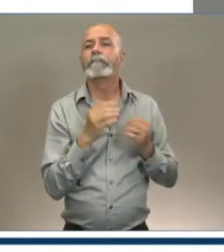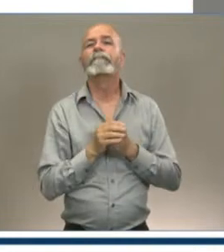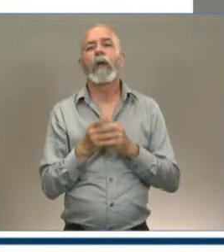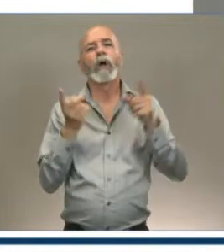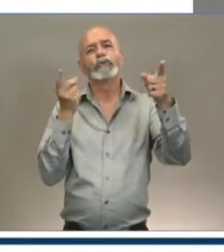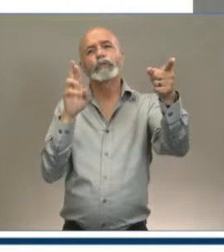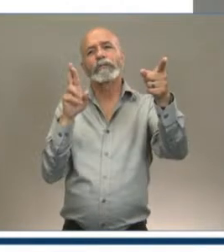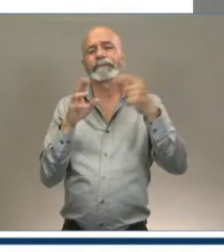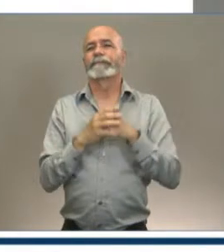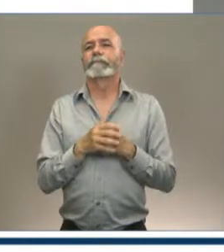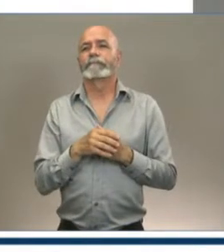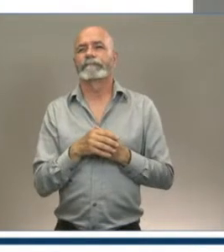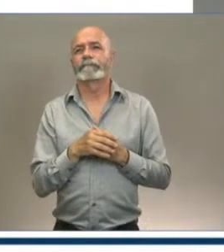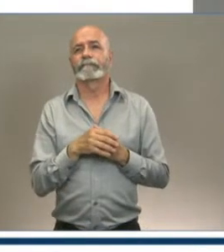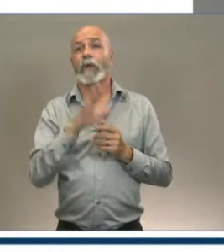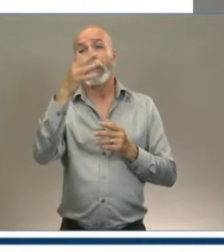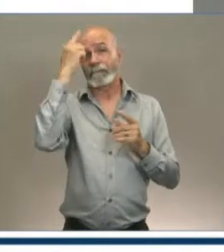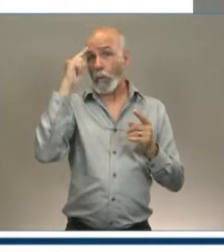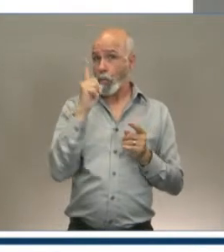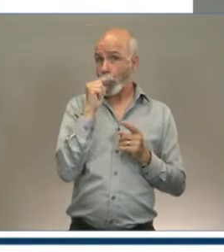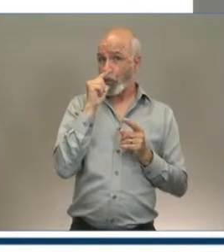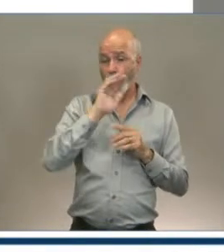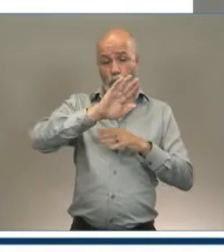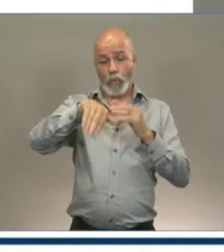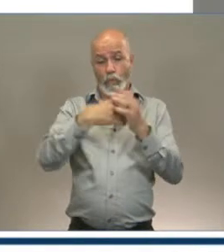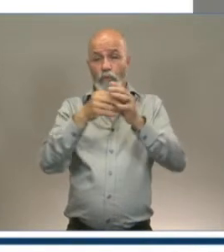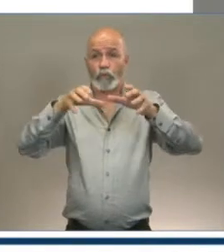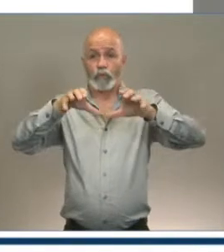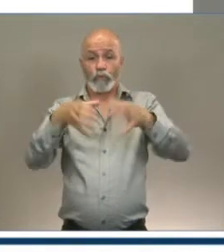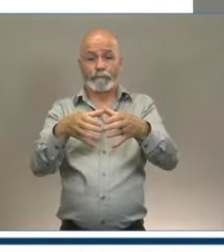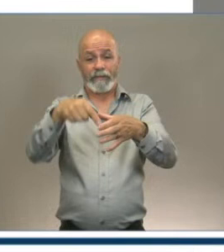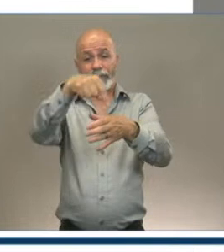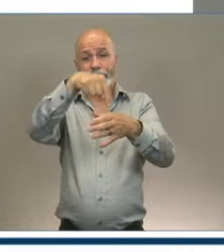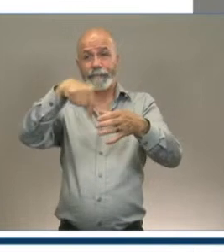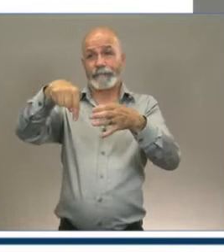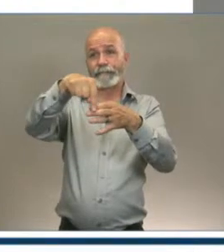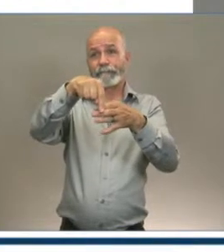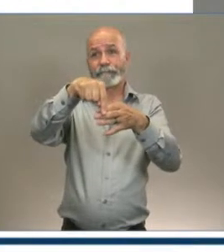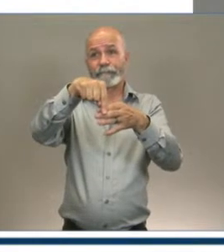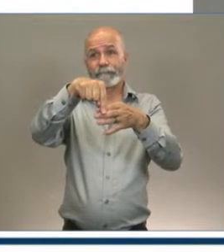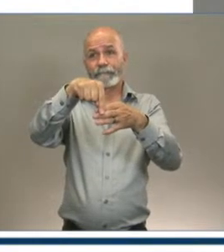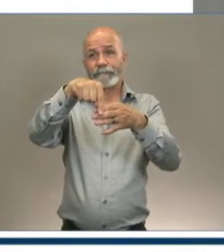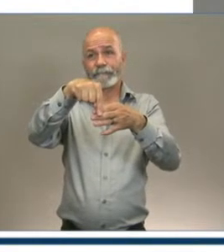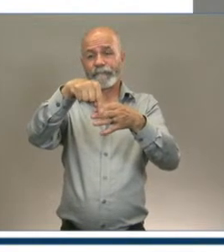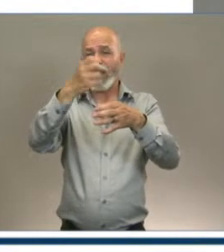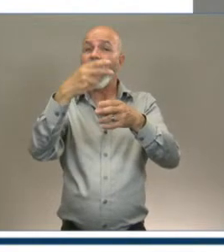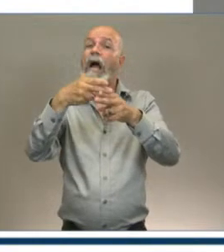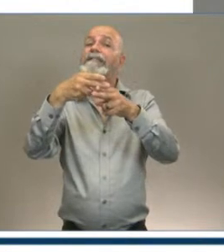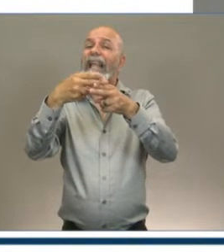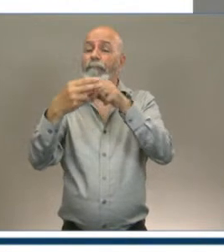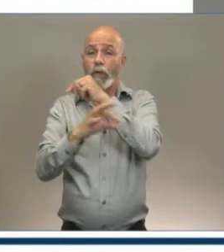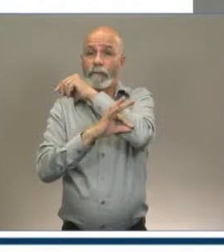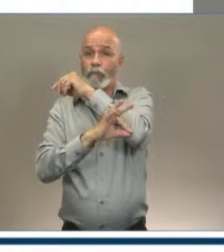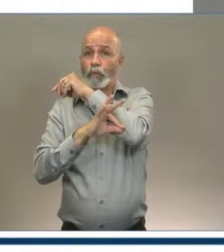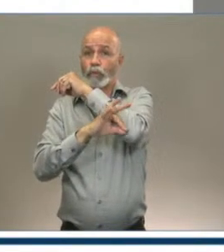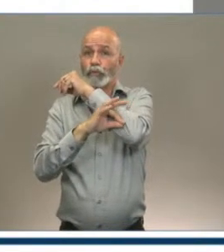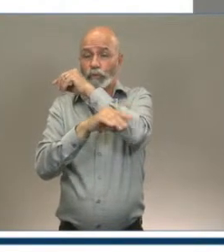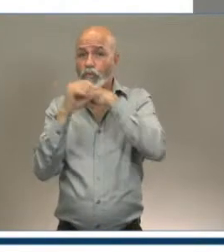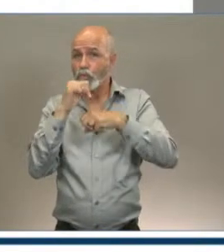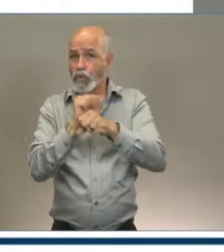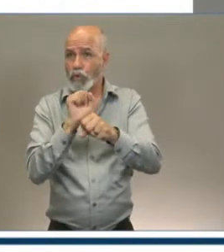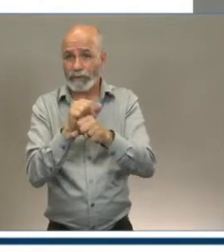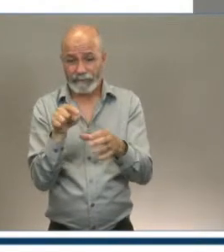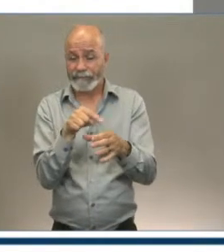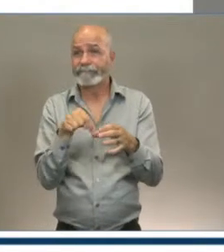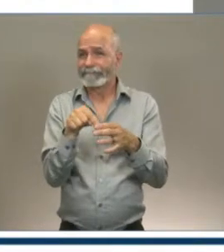it's not their priority on their occupation, it's about access. So we're making sure that the temporary foreign workers are available to